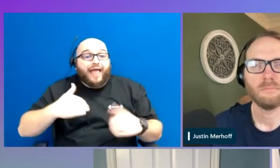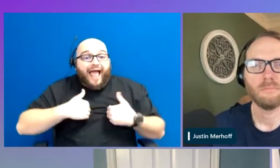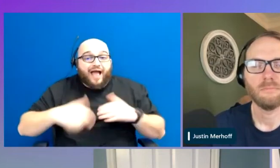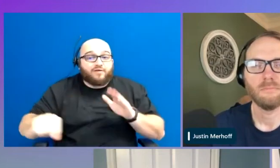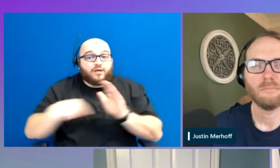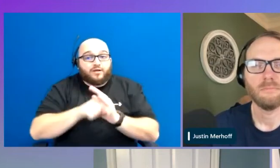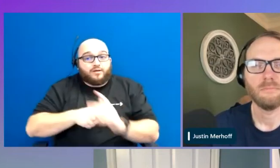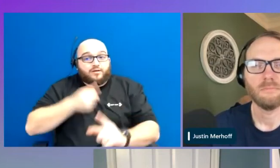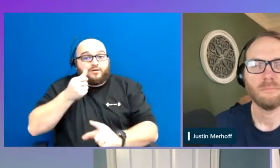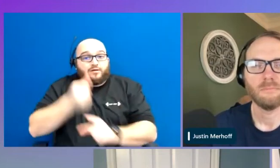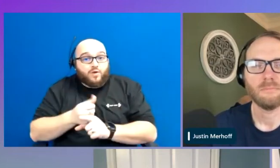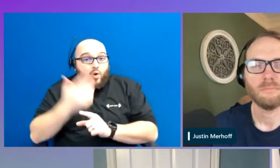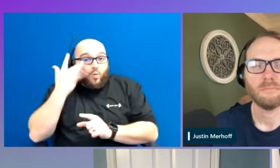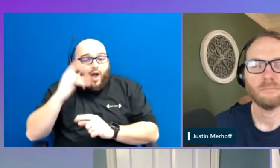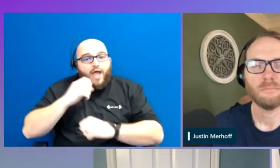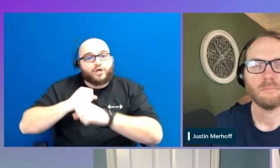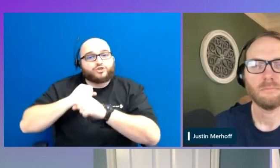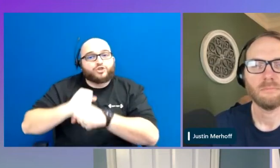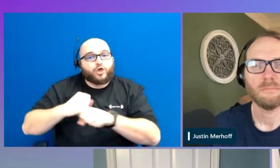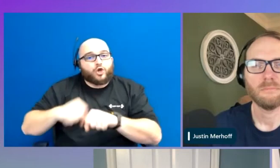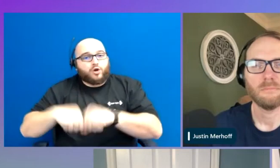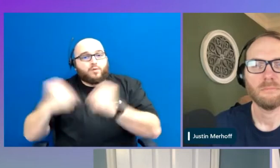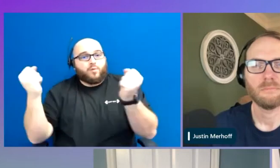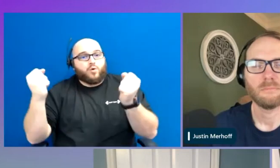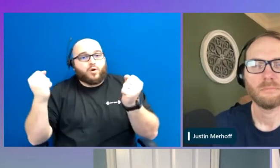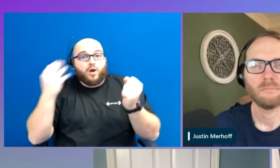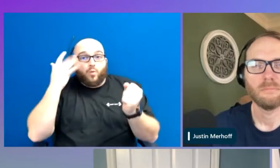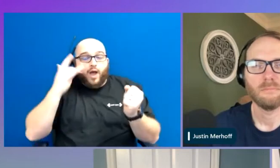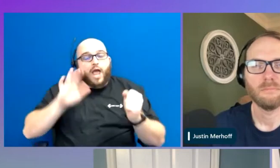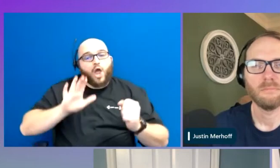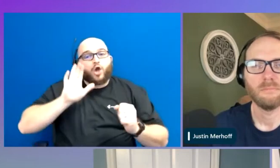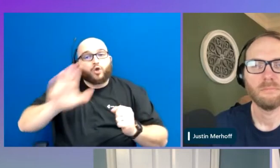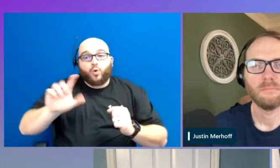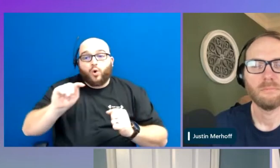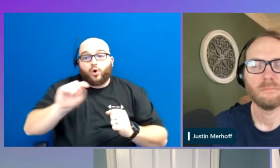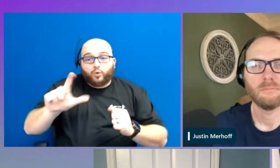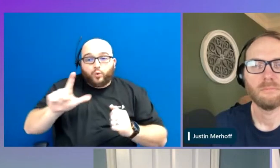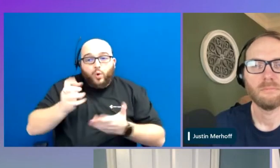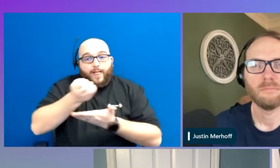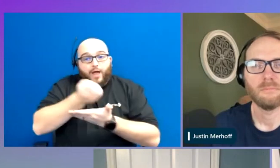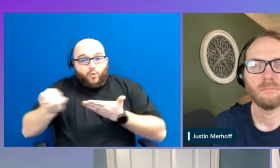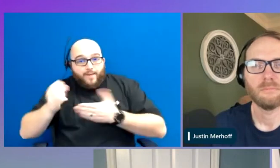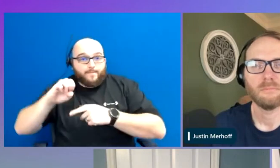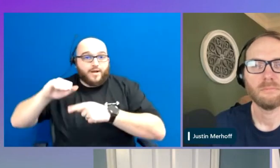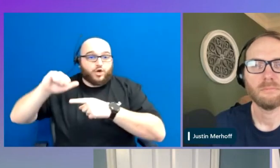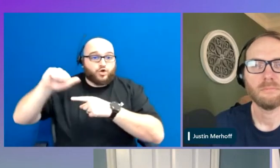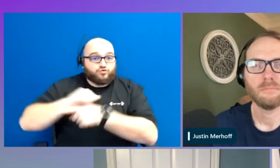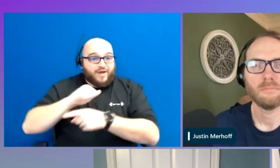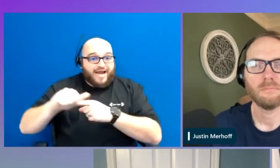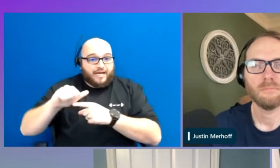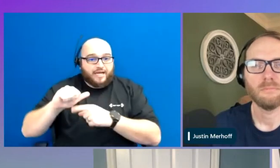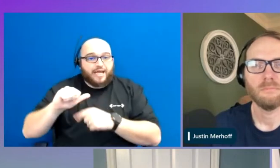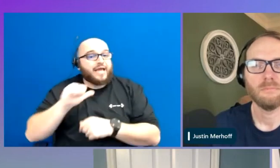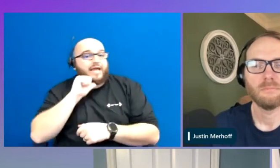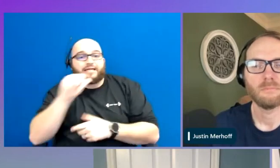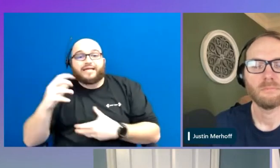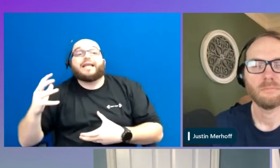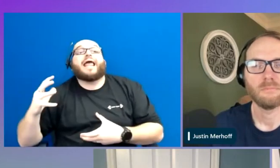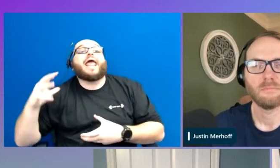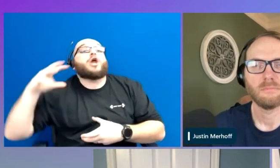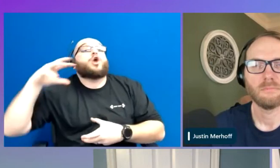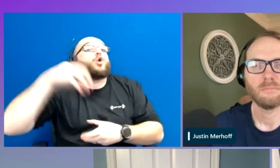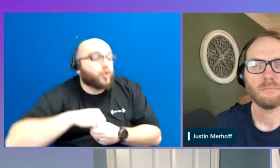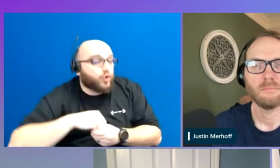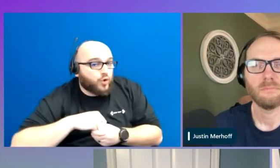to a security breach because your tools, your training, your methods didn't include the fact that